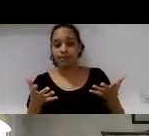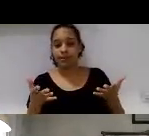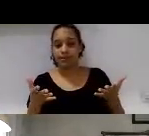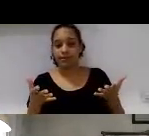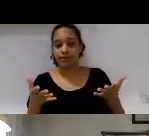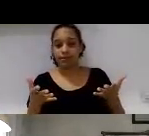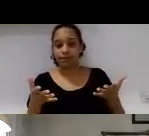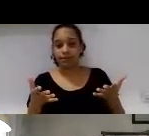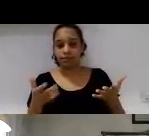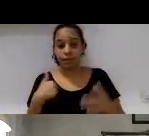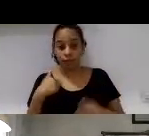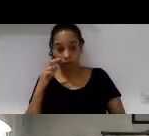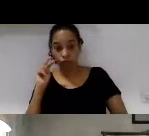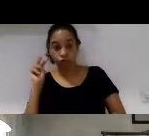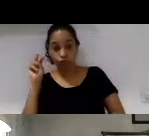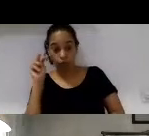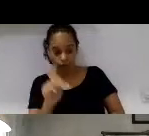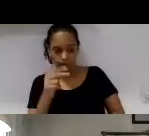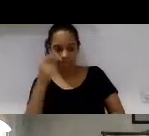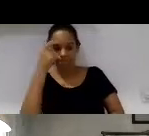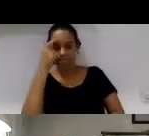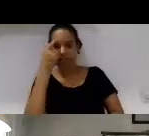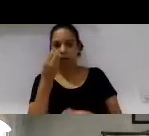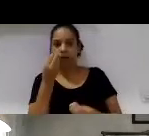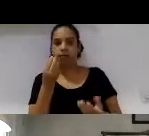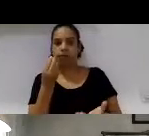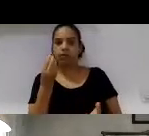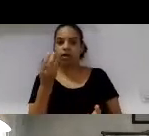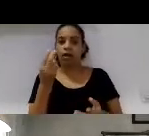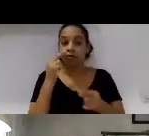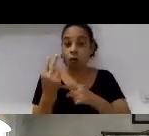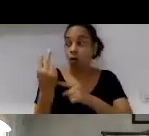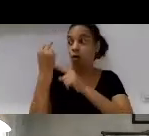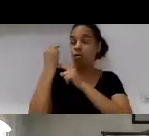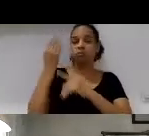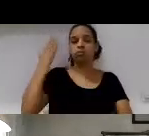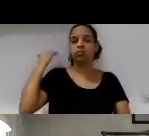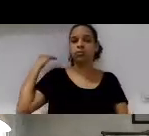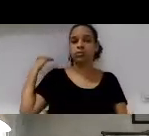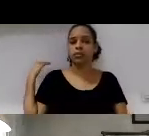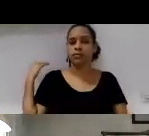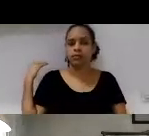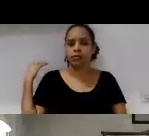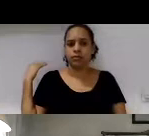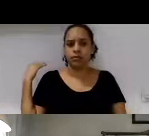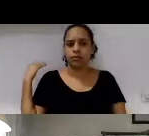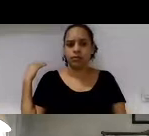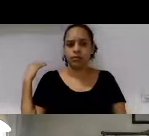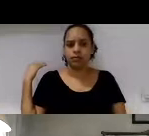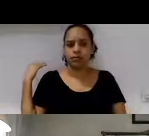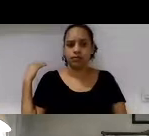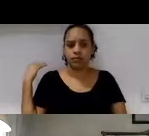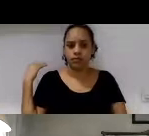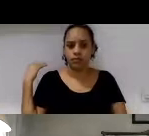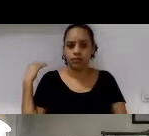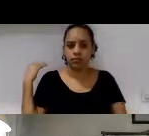leader who deceives the people. Maybe the problem is endemic corruption of officialdom. Maybe it's habits originating in the colonial